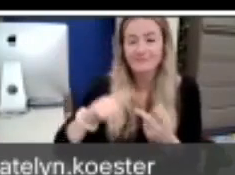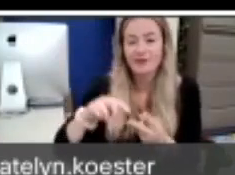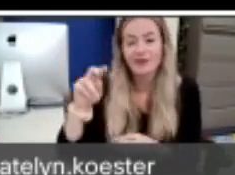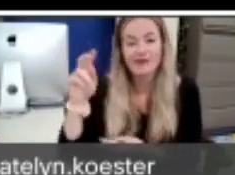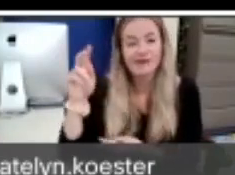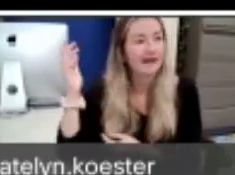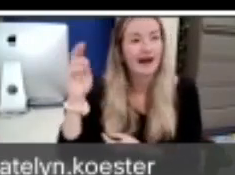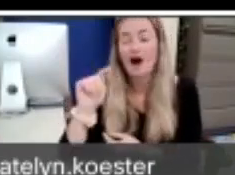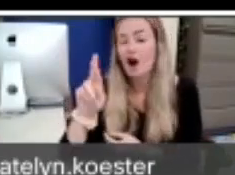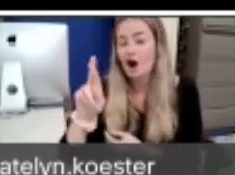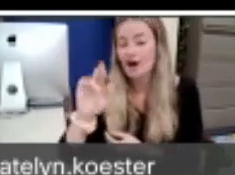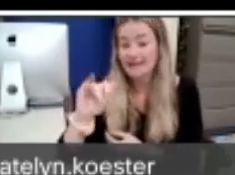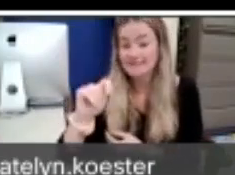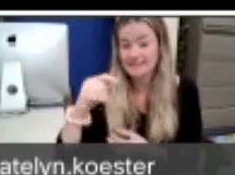D.C.